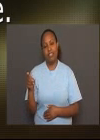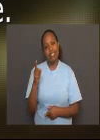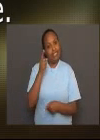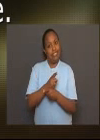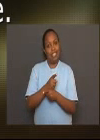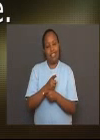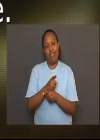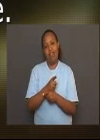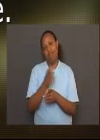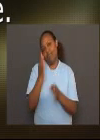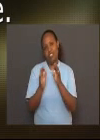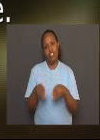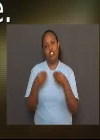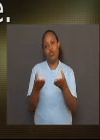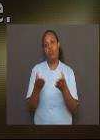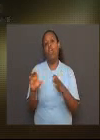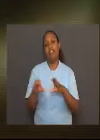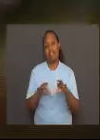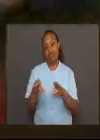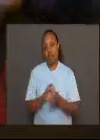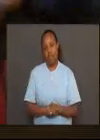make sound judgments.